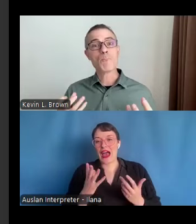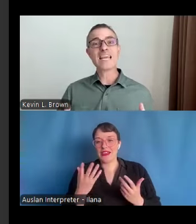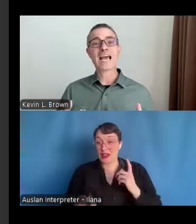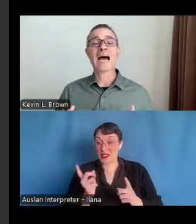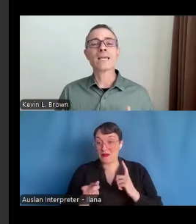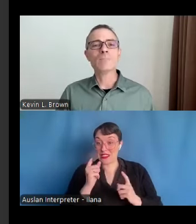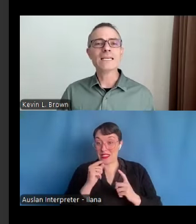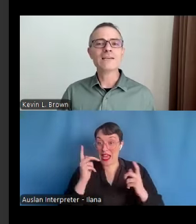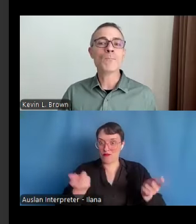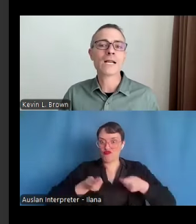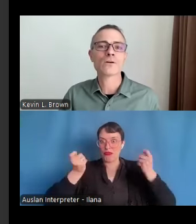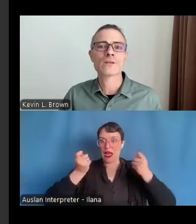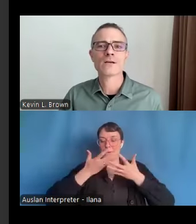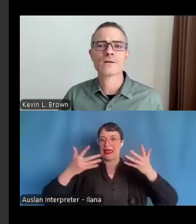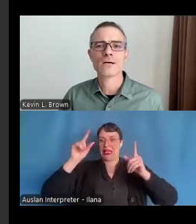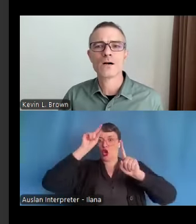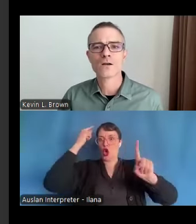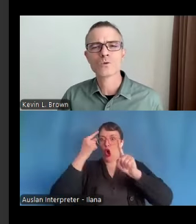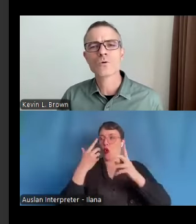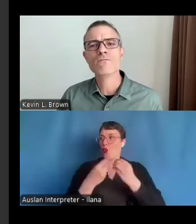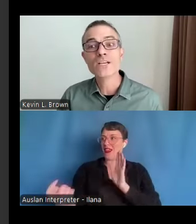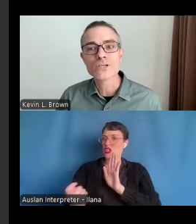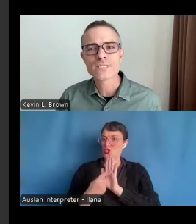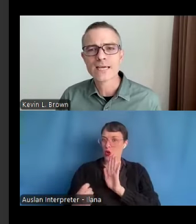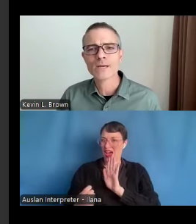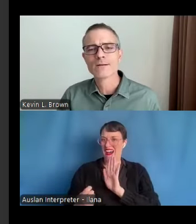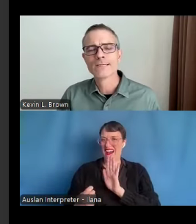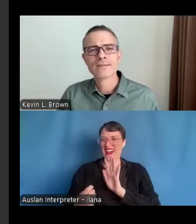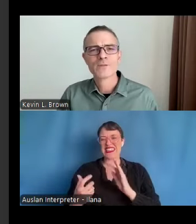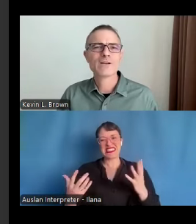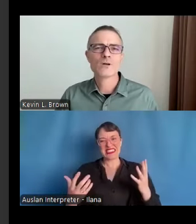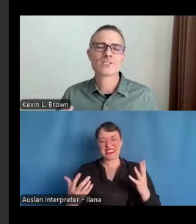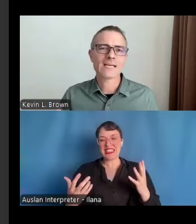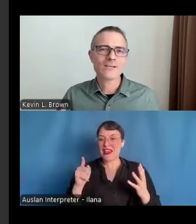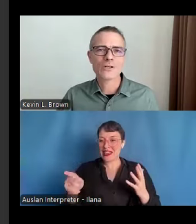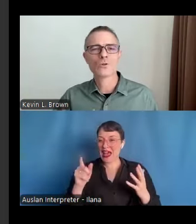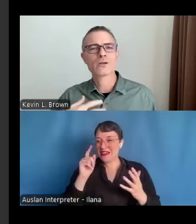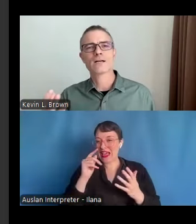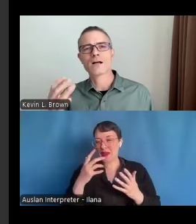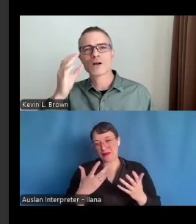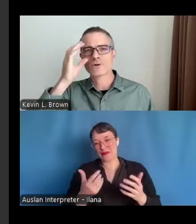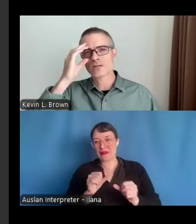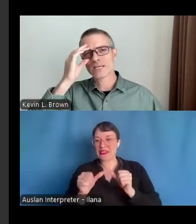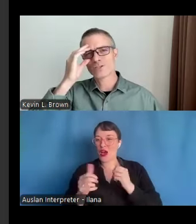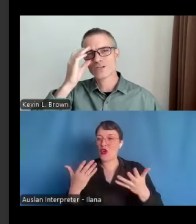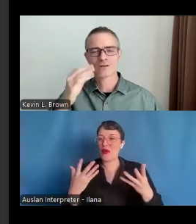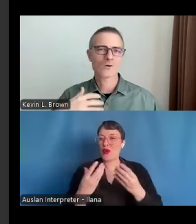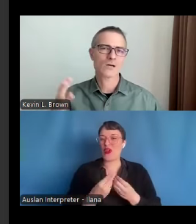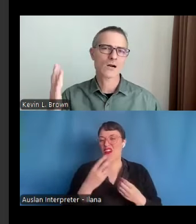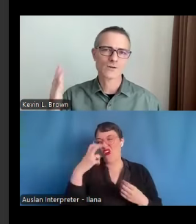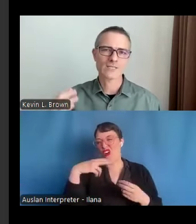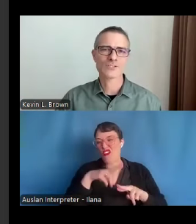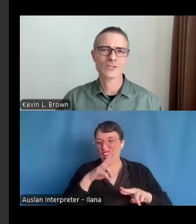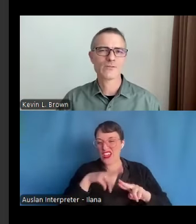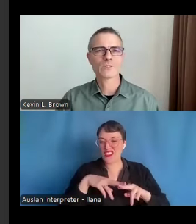this BHAG can be even better than an old school vision statement. And we've all seen it. You know, you'll look at a nonprofit organization or an